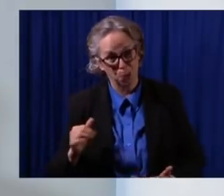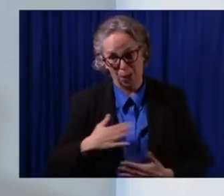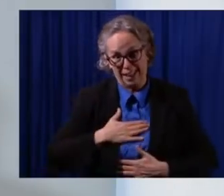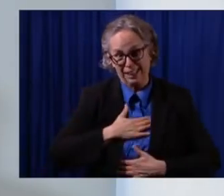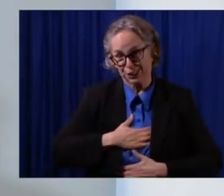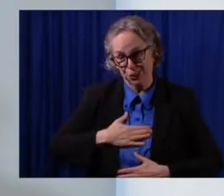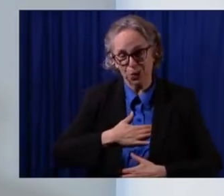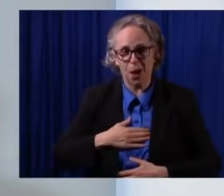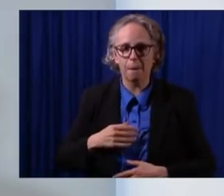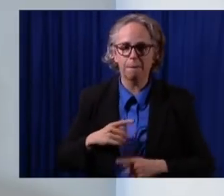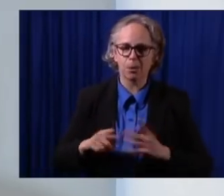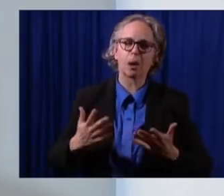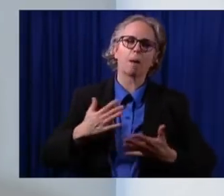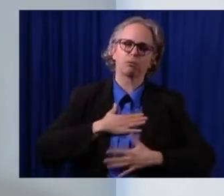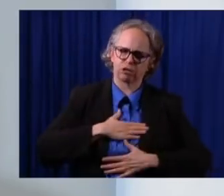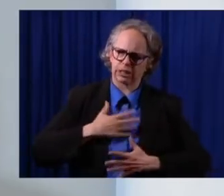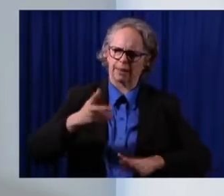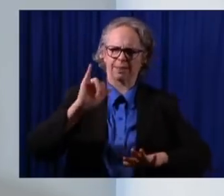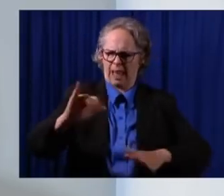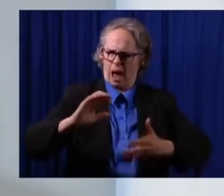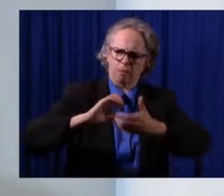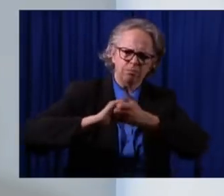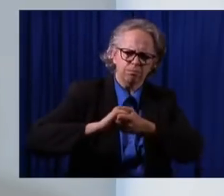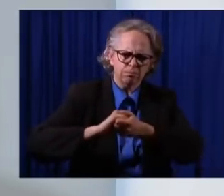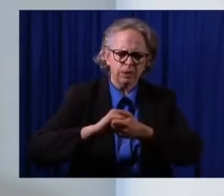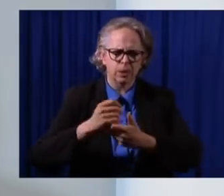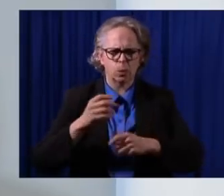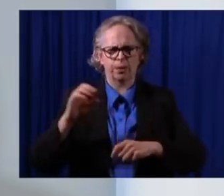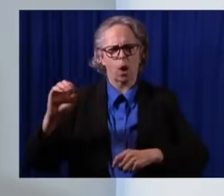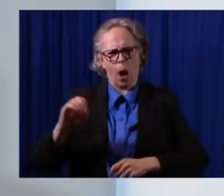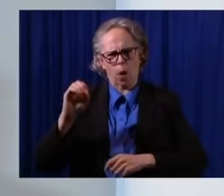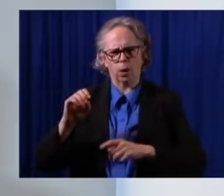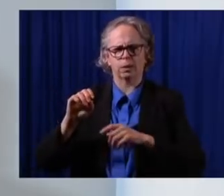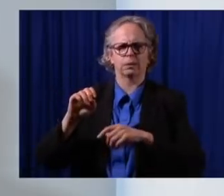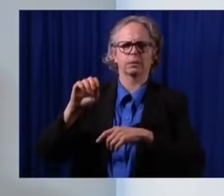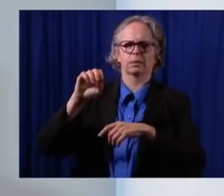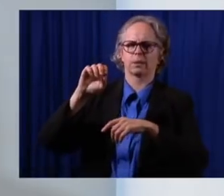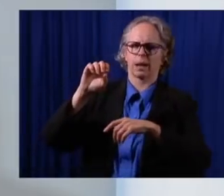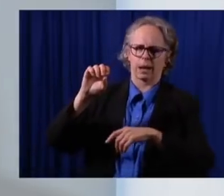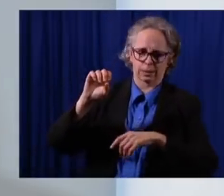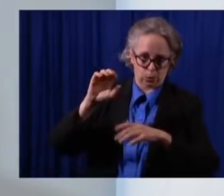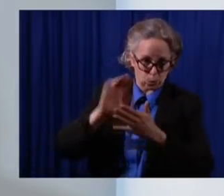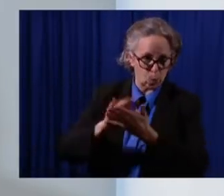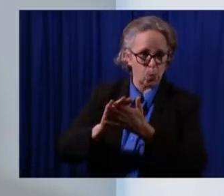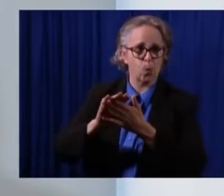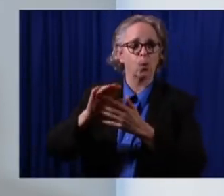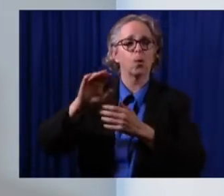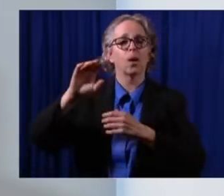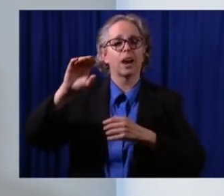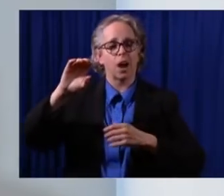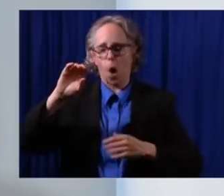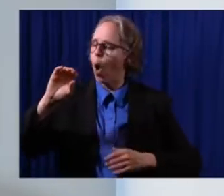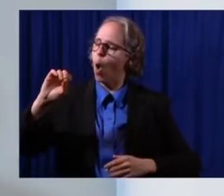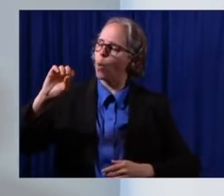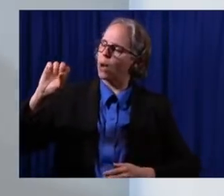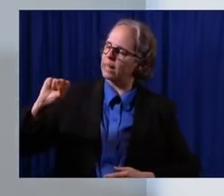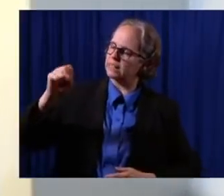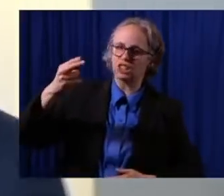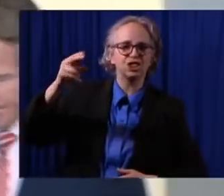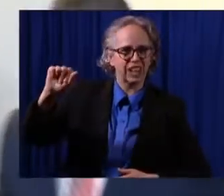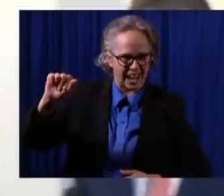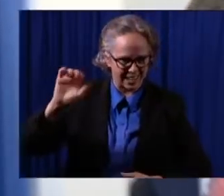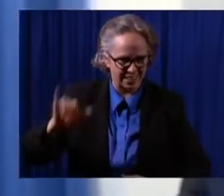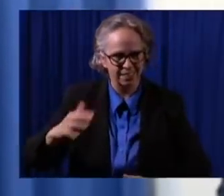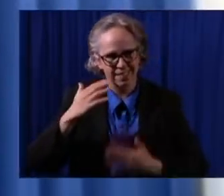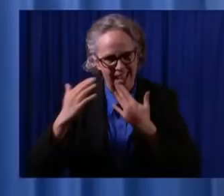working group and the Ohio High School Athletic Association, and it's great to see that we're going to be able to take that next step starting next week. Thank you. Governor?